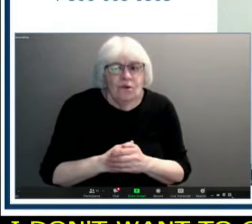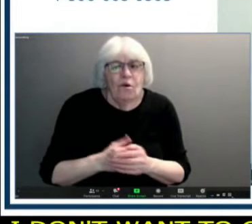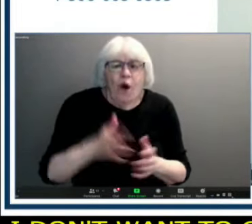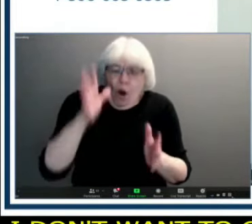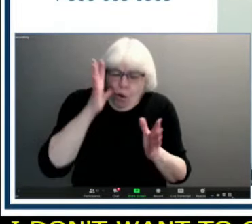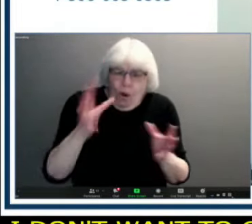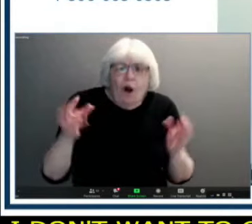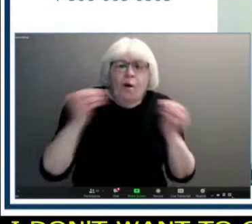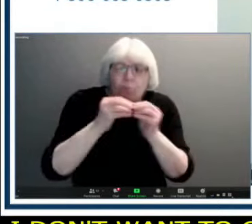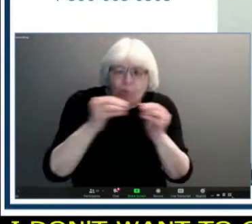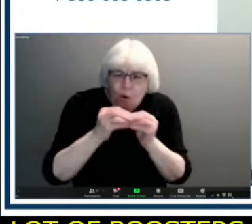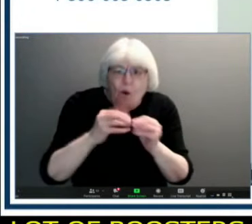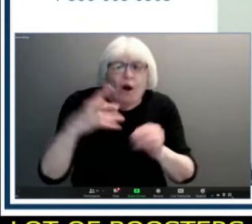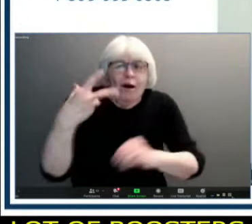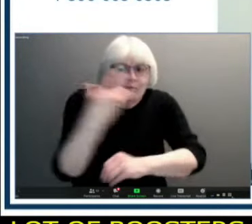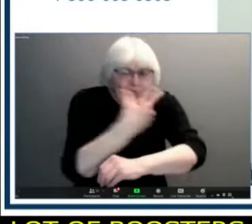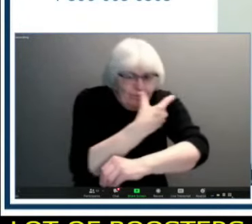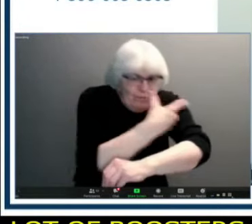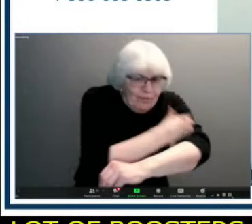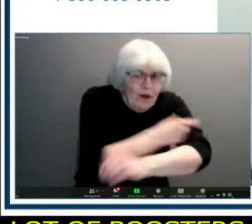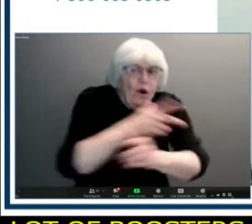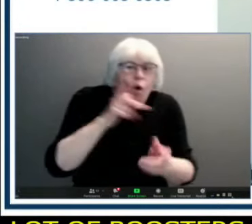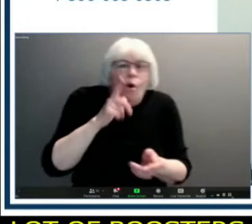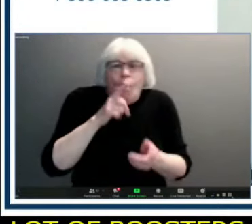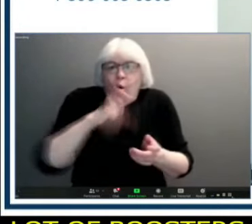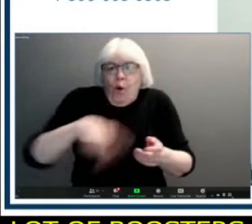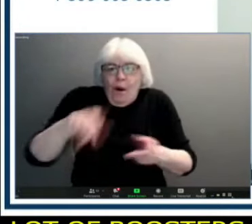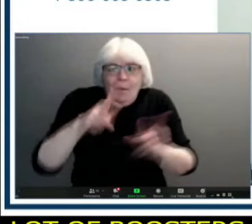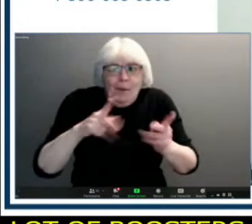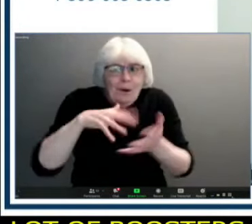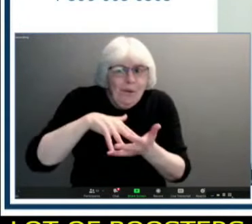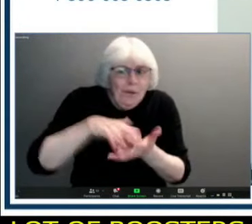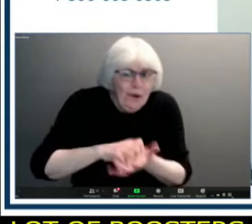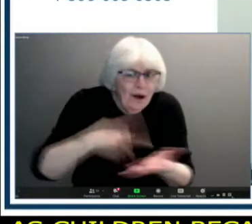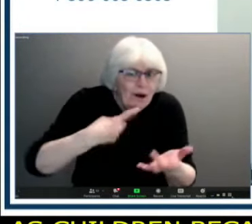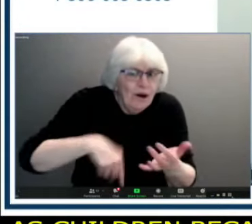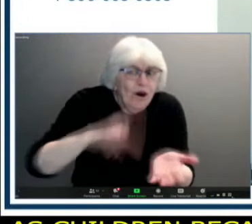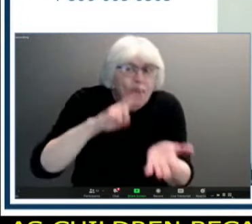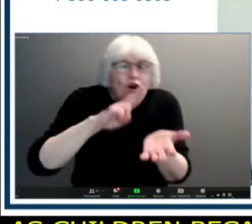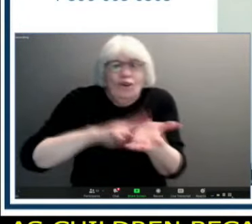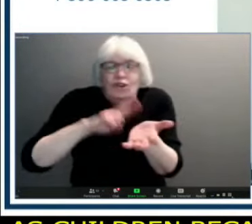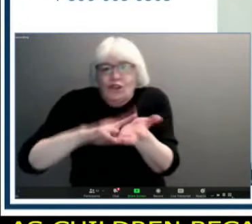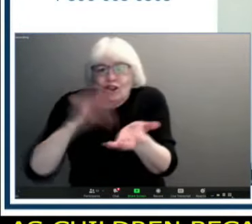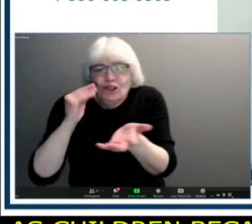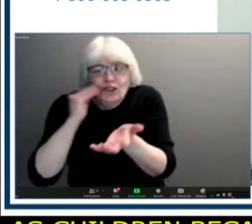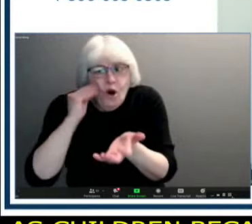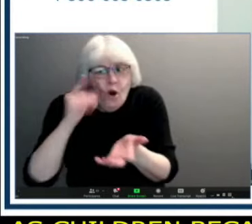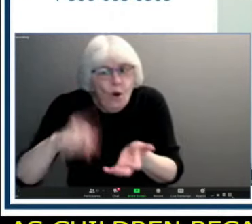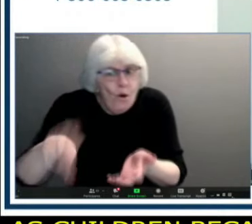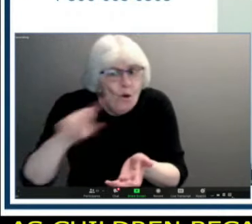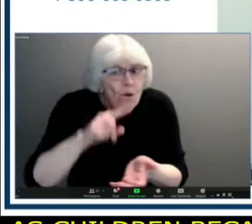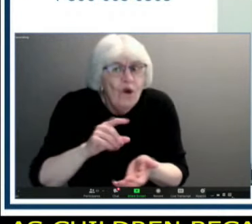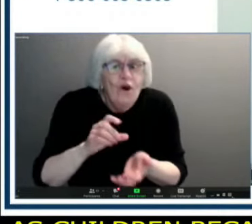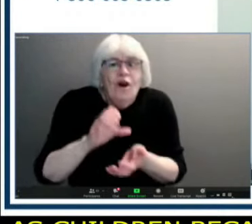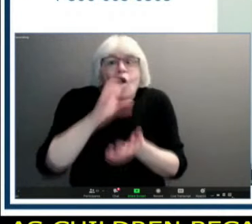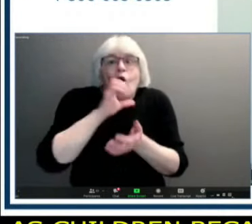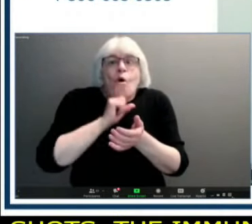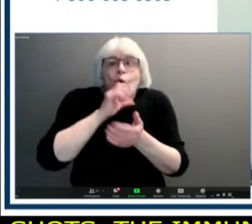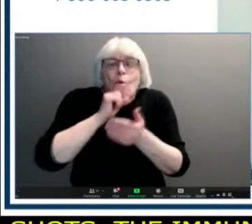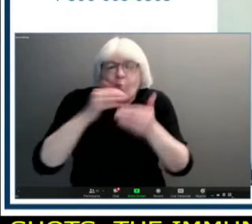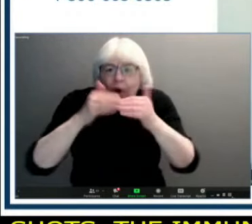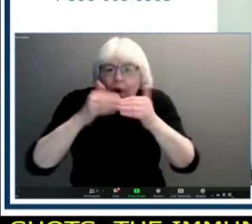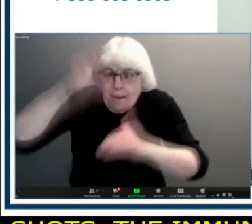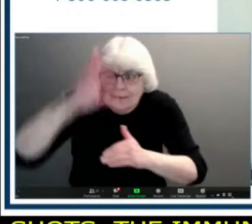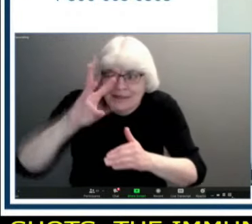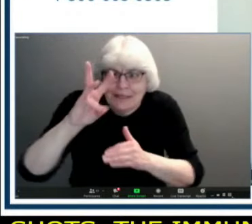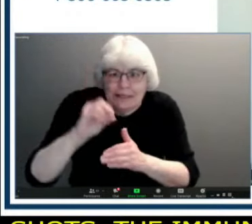immunocompromised, those who live in long-term care homes, those that have been over 60, frontline healthcare professionals, these have all been the focus, and that was the right